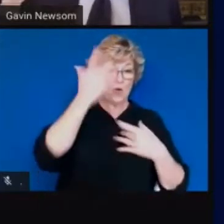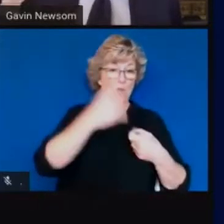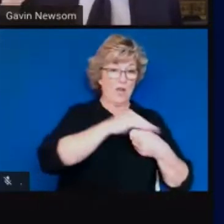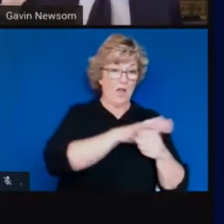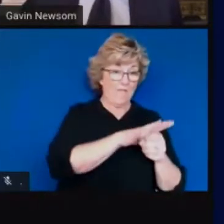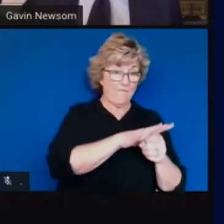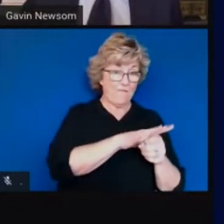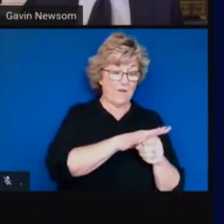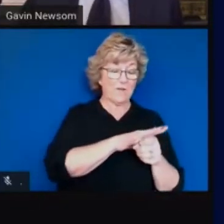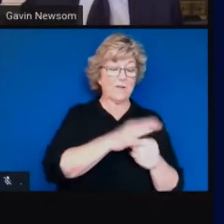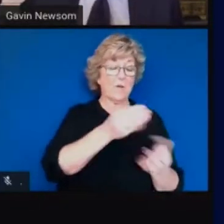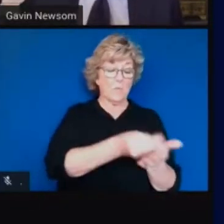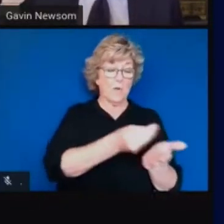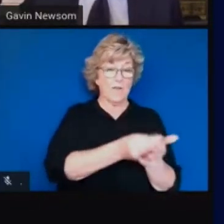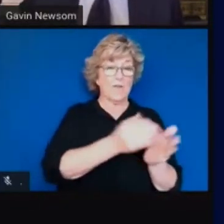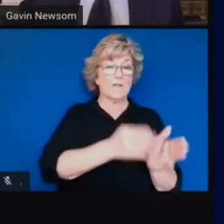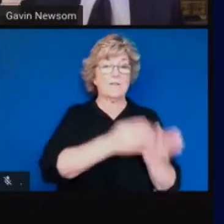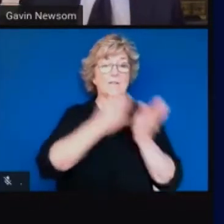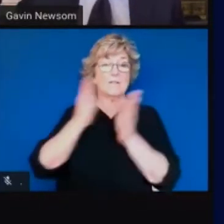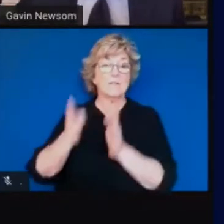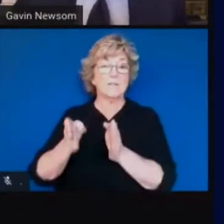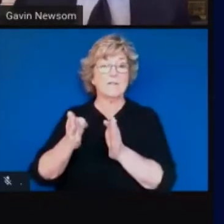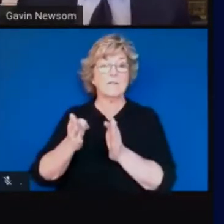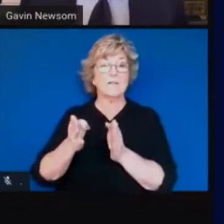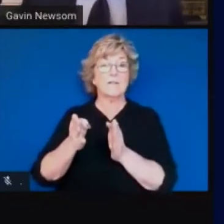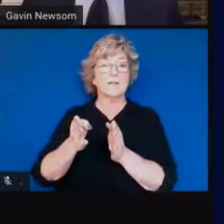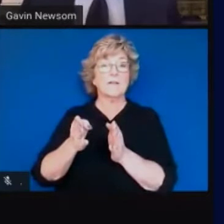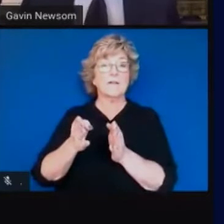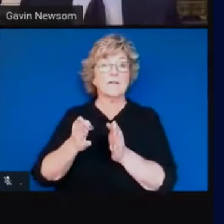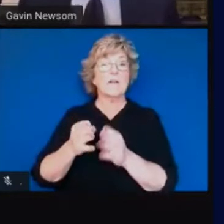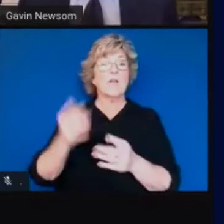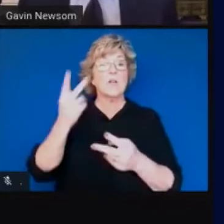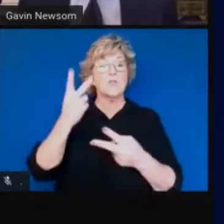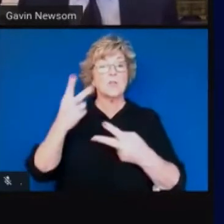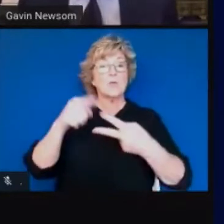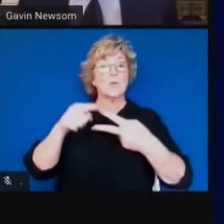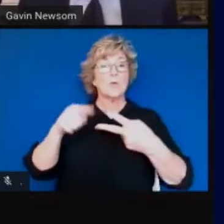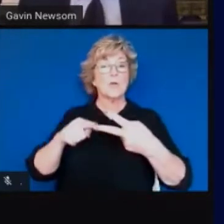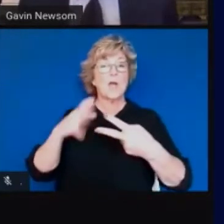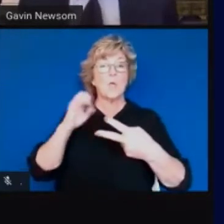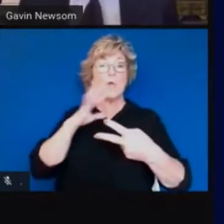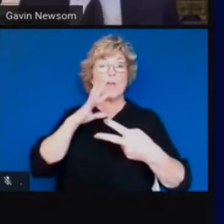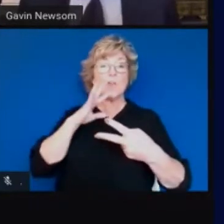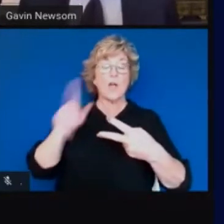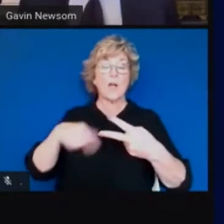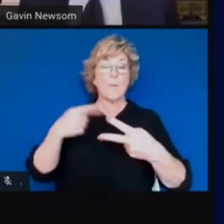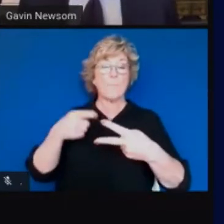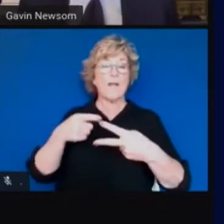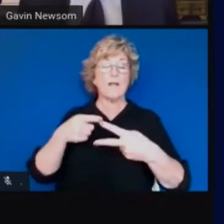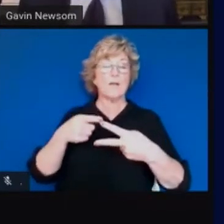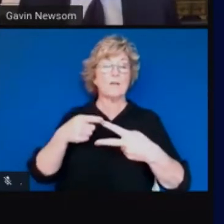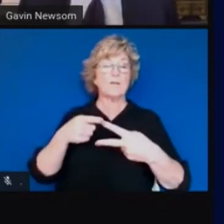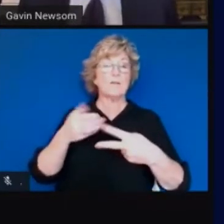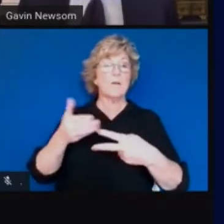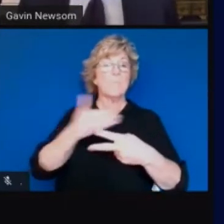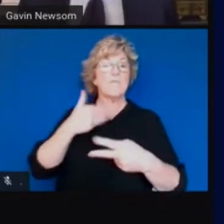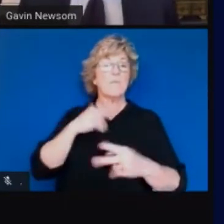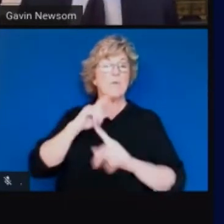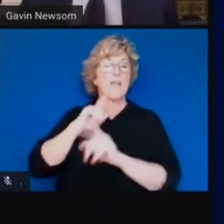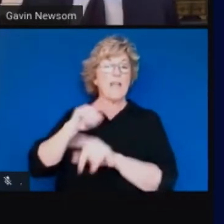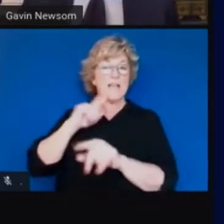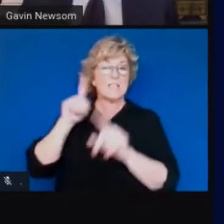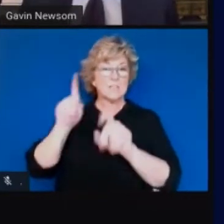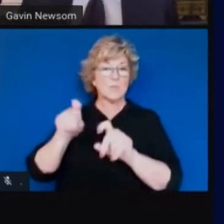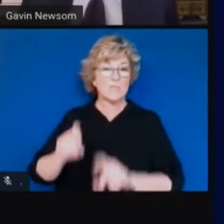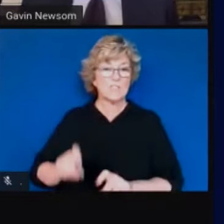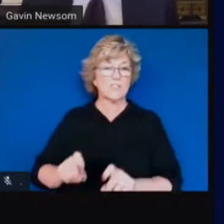bit more about two specific issues I want to just bring up before we close out and answer any questions. We've talked a